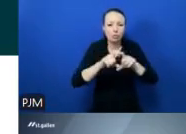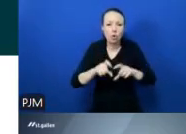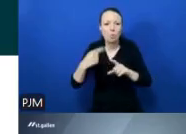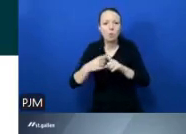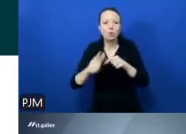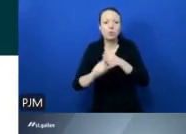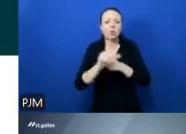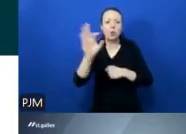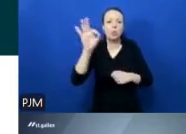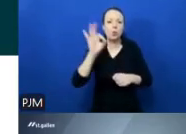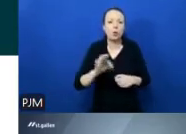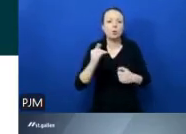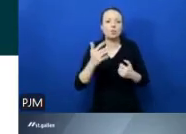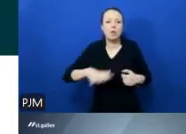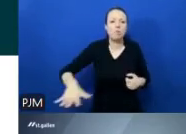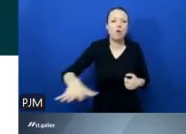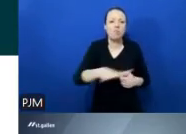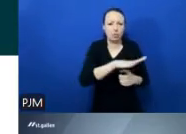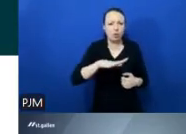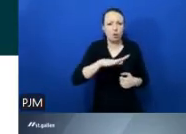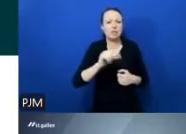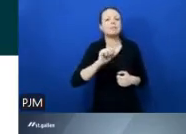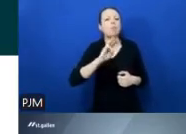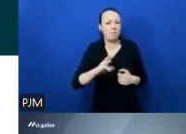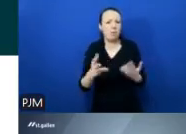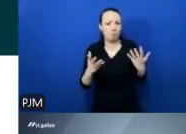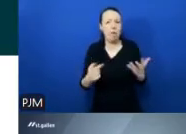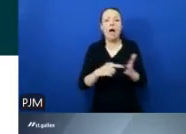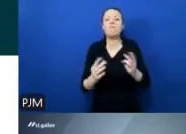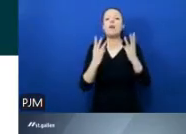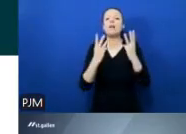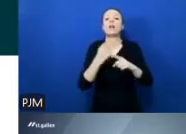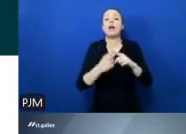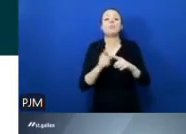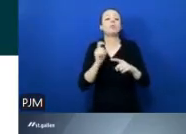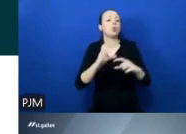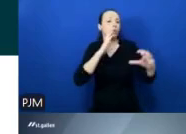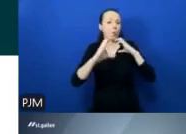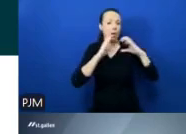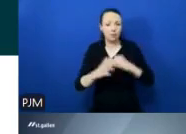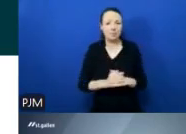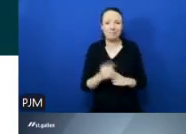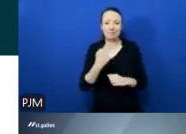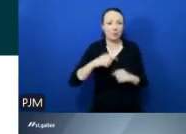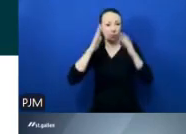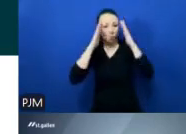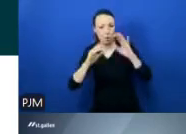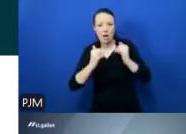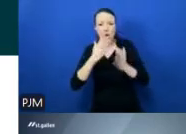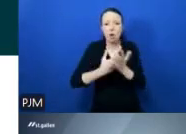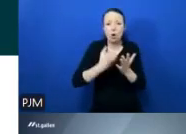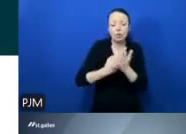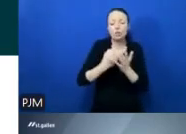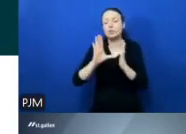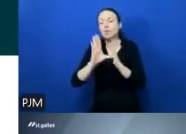runoff. What is important is the communication. We try to raise awareness for